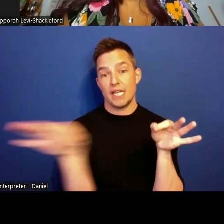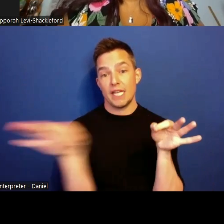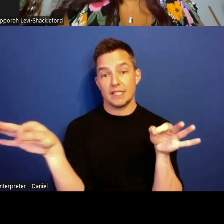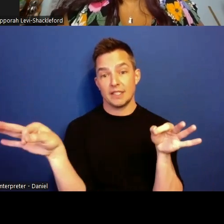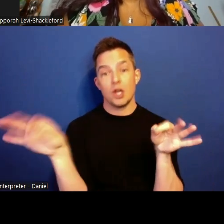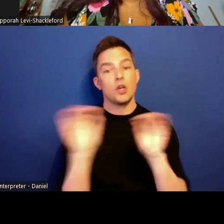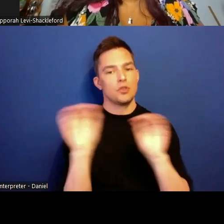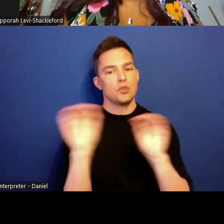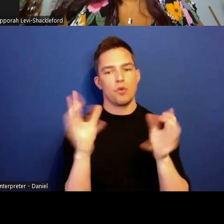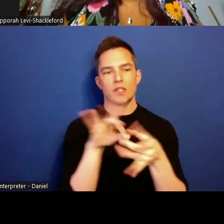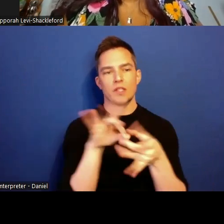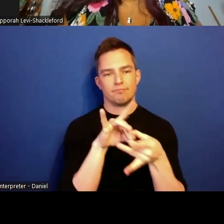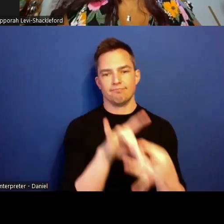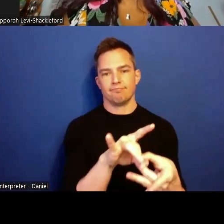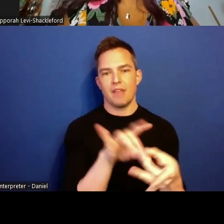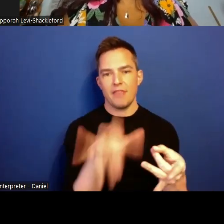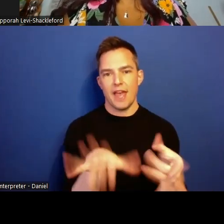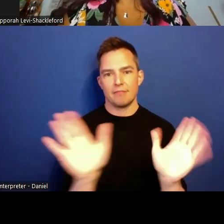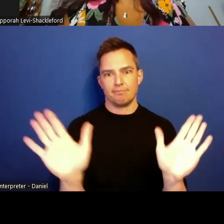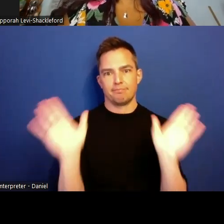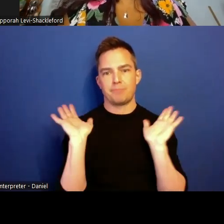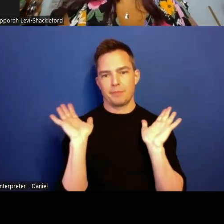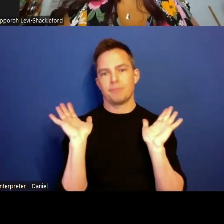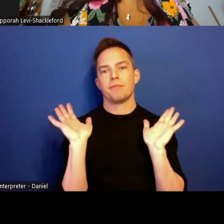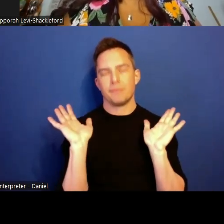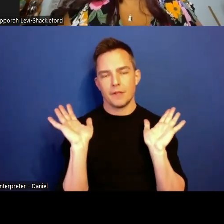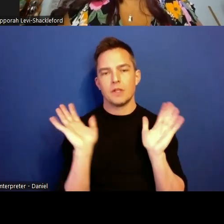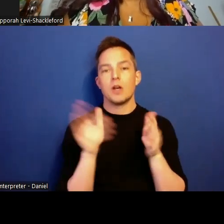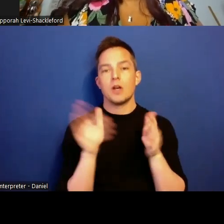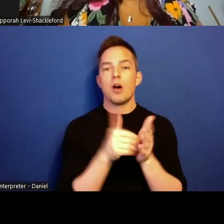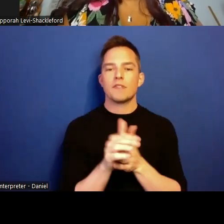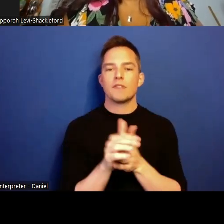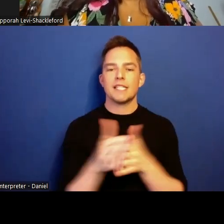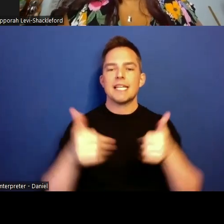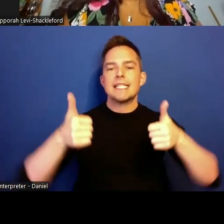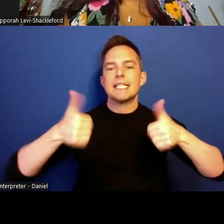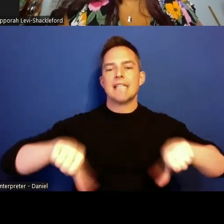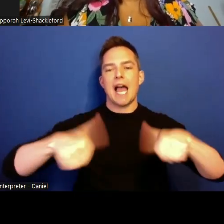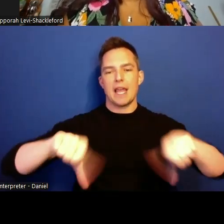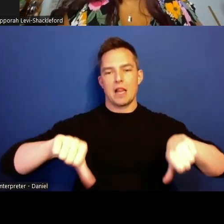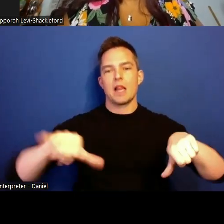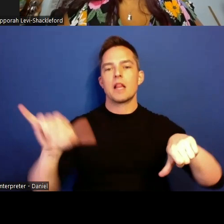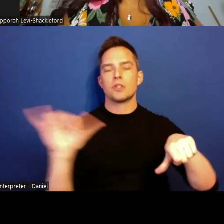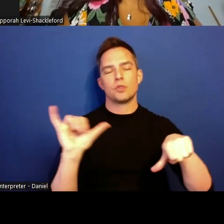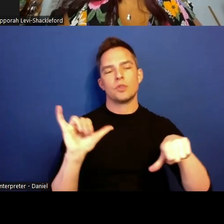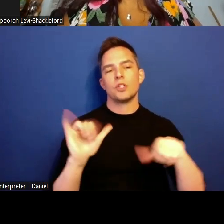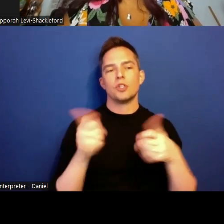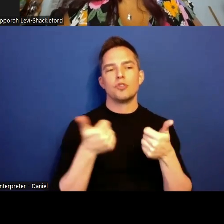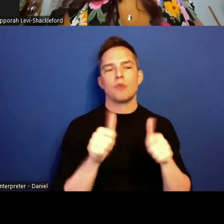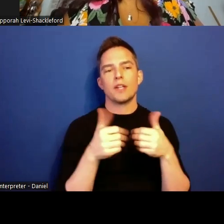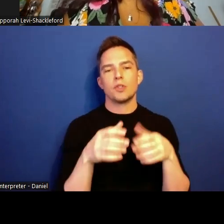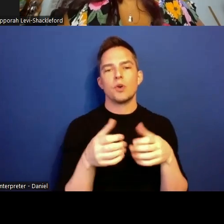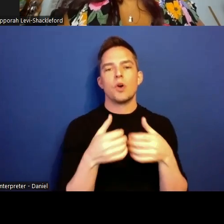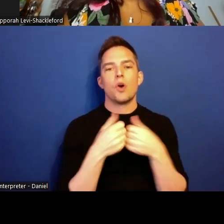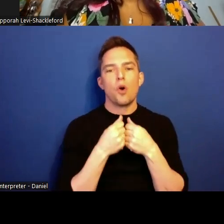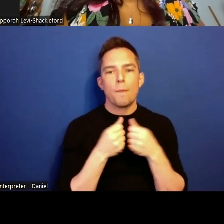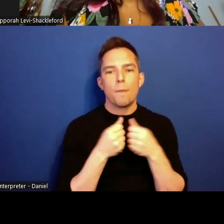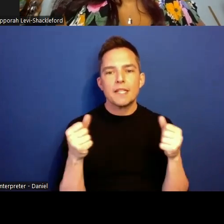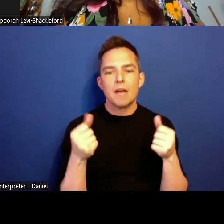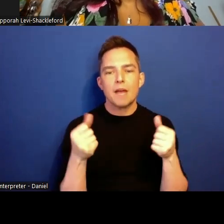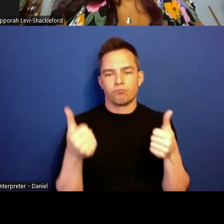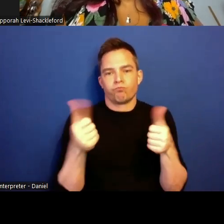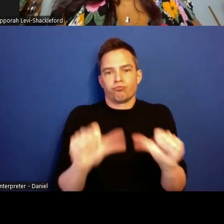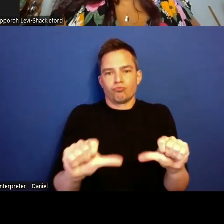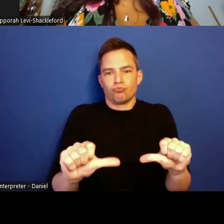really wants to be associated with. There's often denial when you try to open up. This is something that I